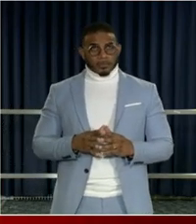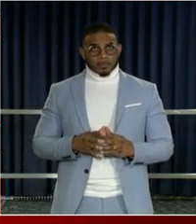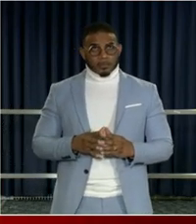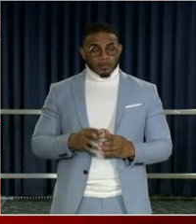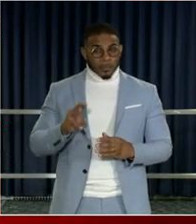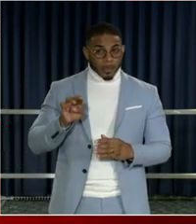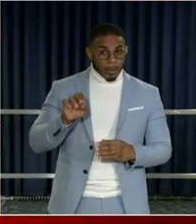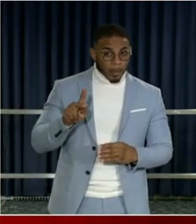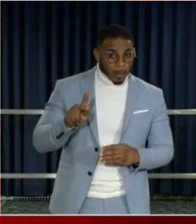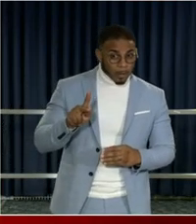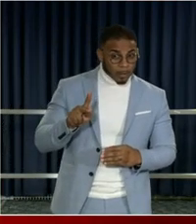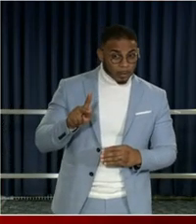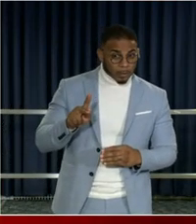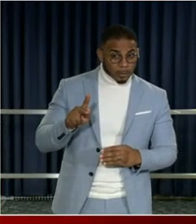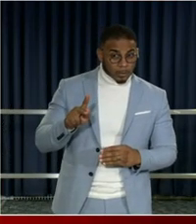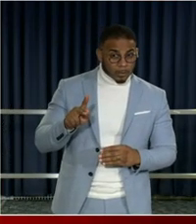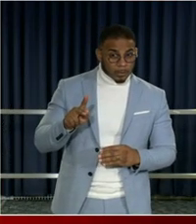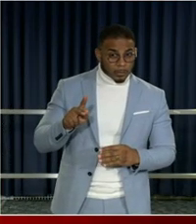Mark?